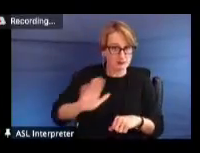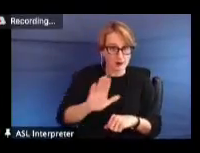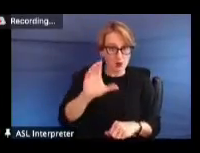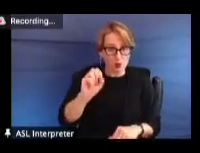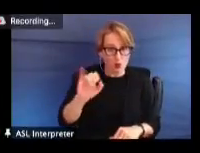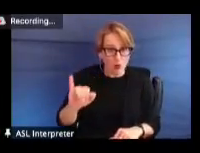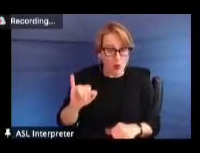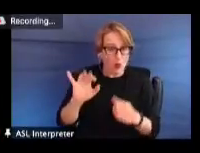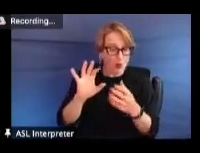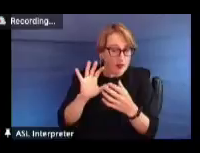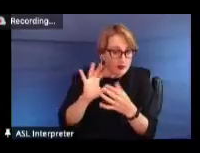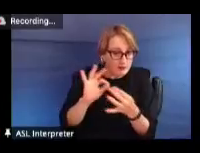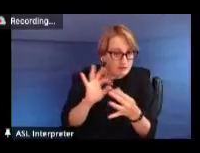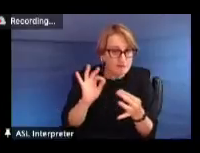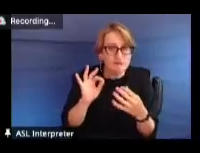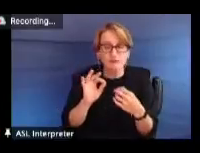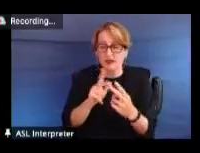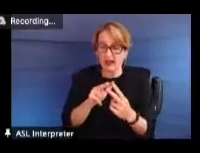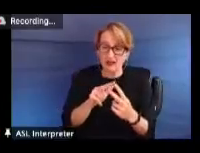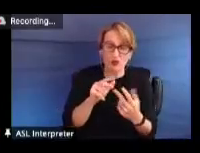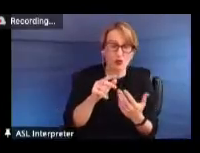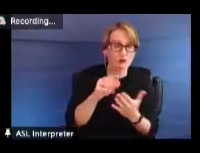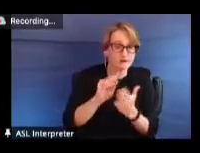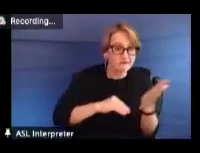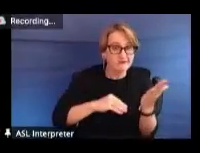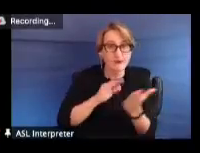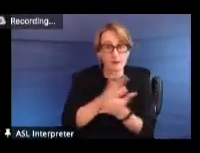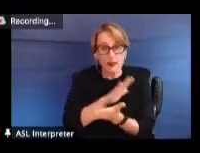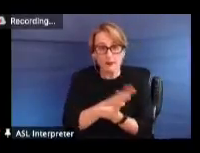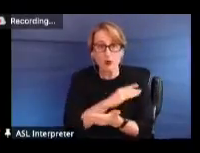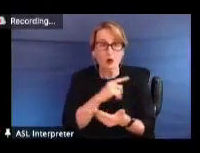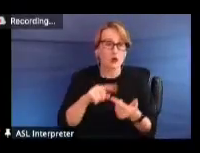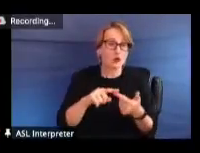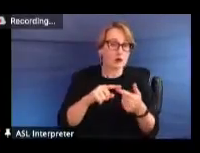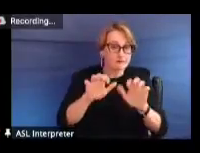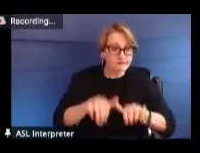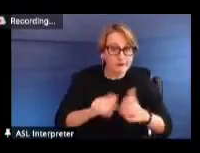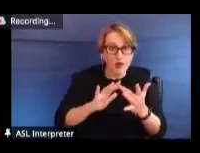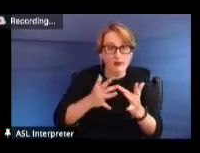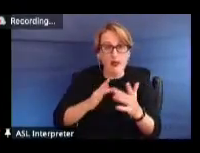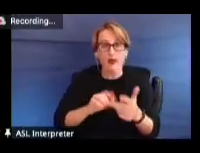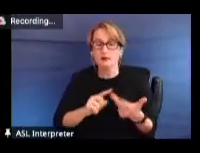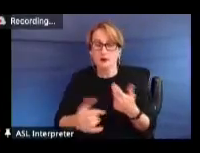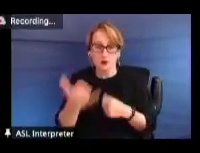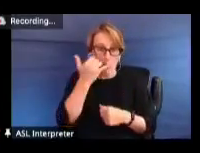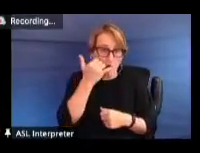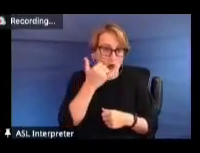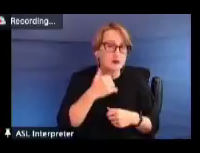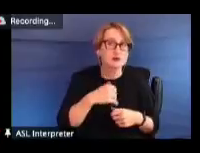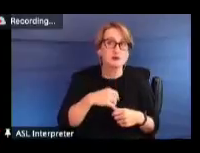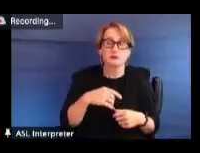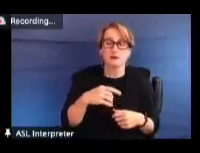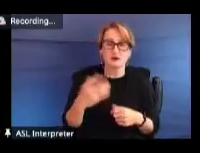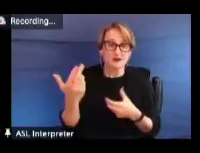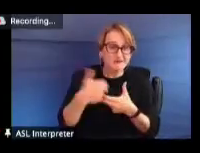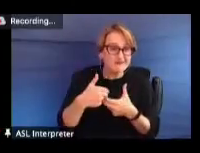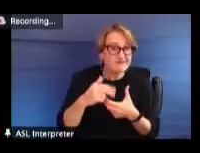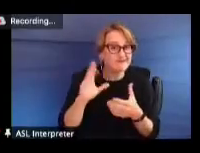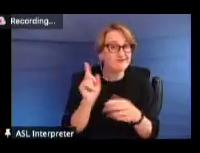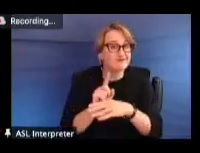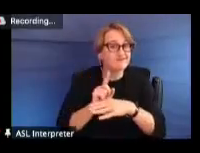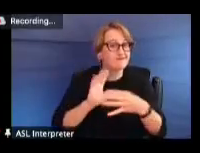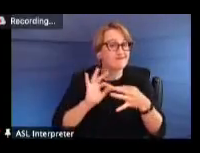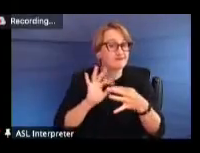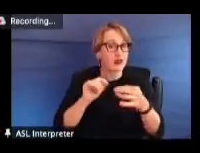whether it's through the COI tool, the paper, email, phone calls, testimonies, we want to make sure that